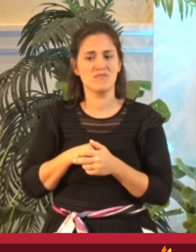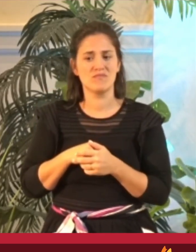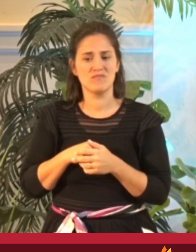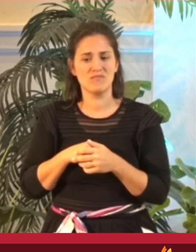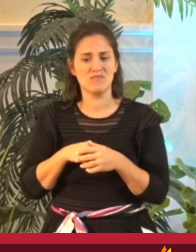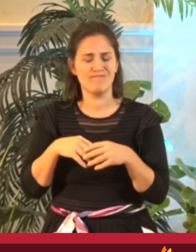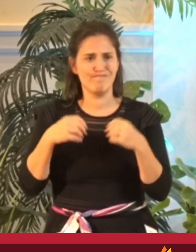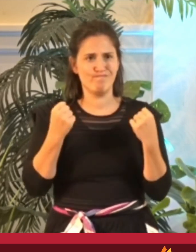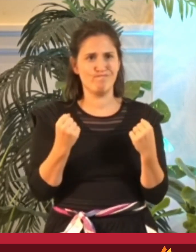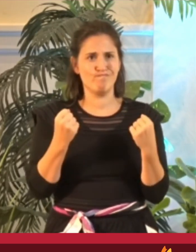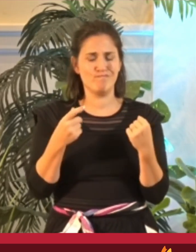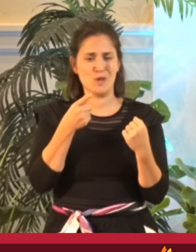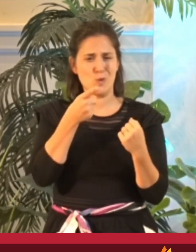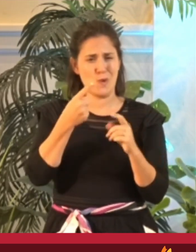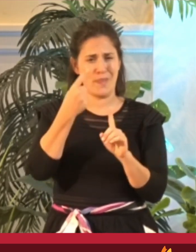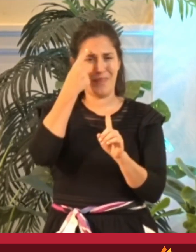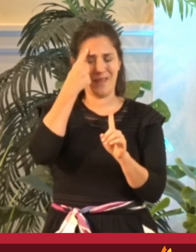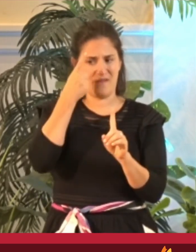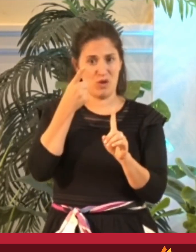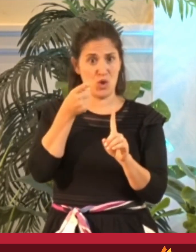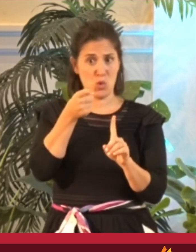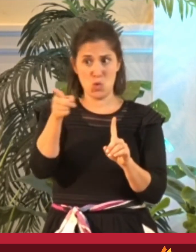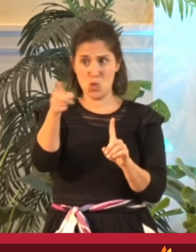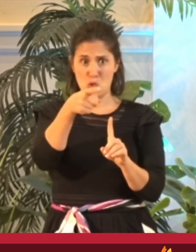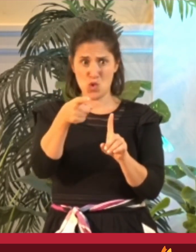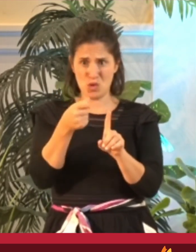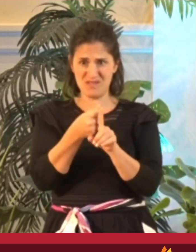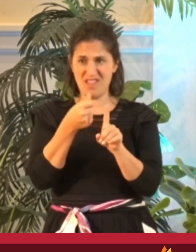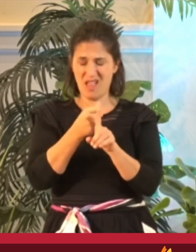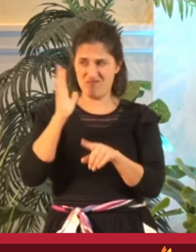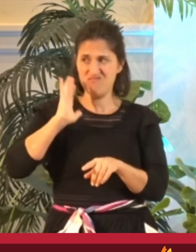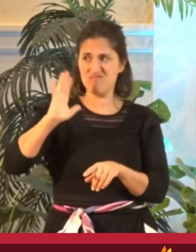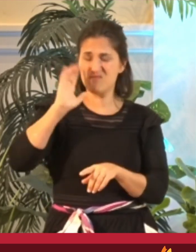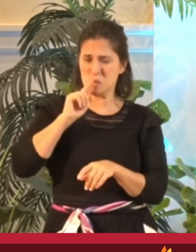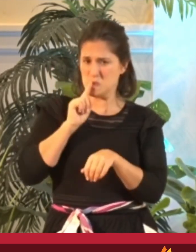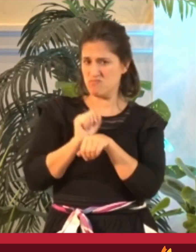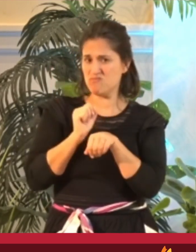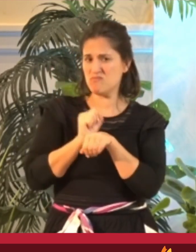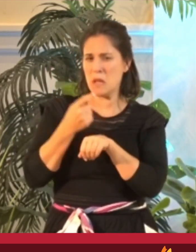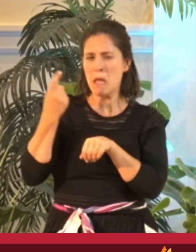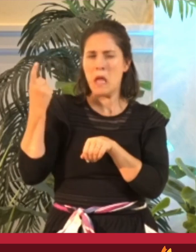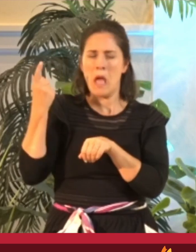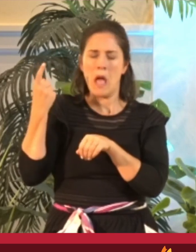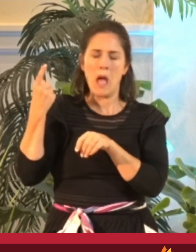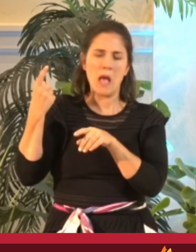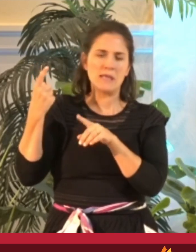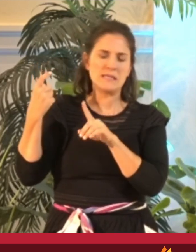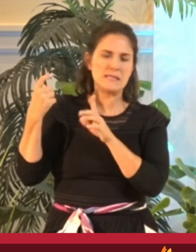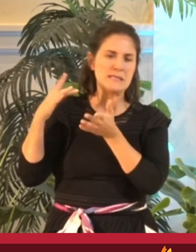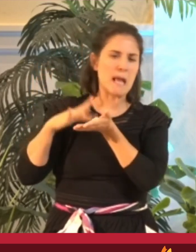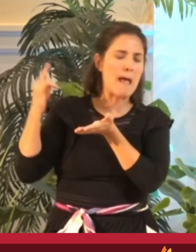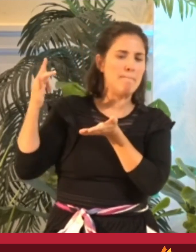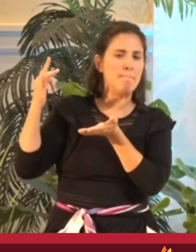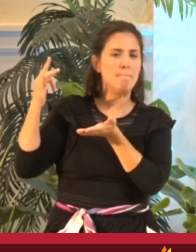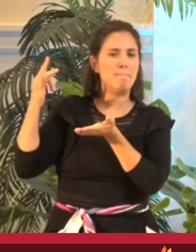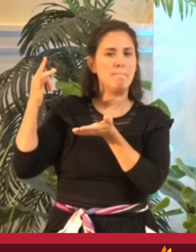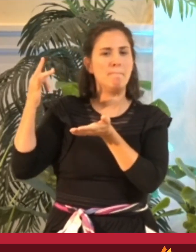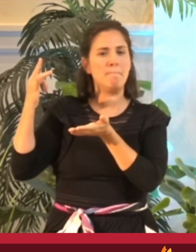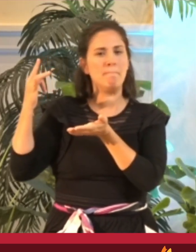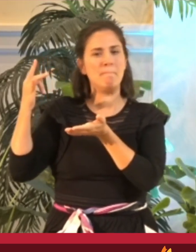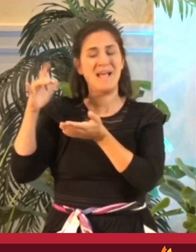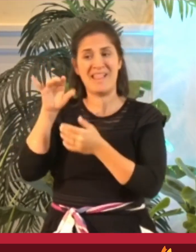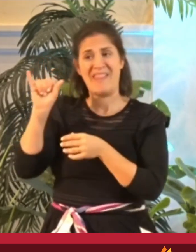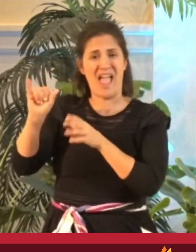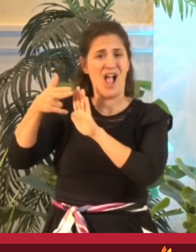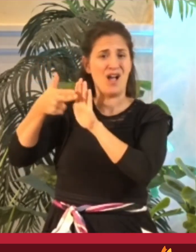been burned by scammers and grifters. You gave that contractor the money up front because they